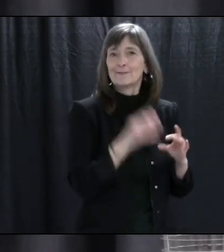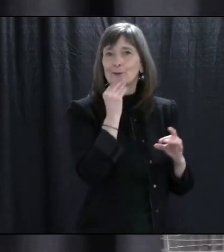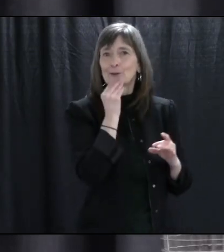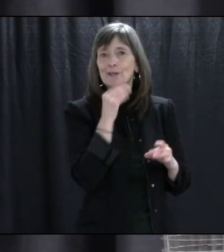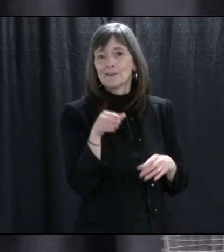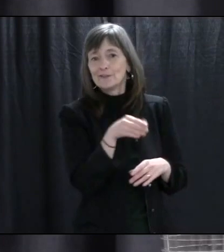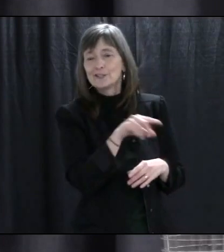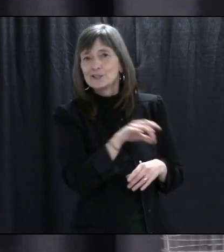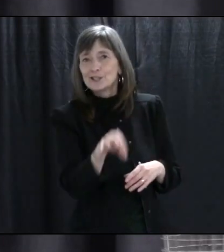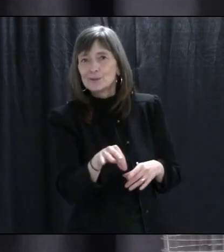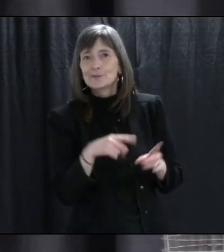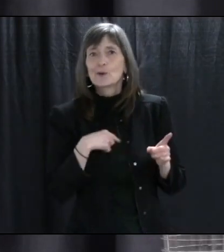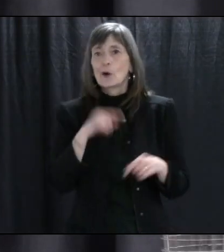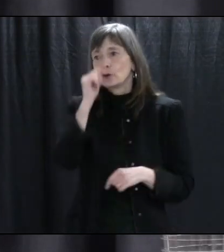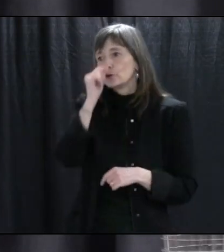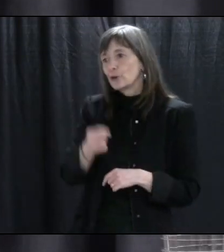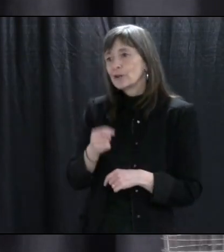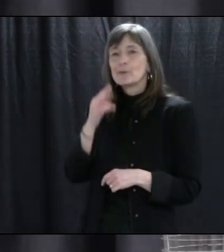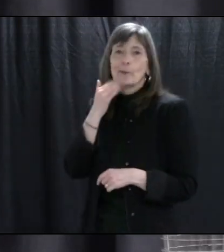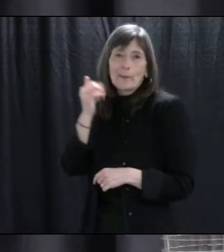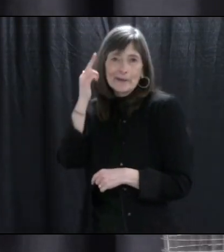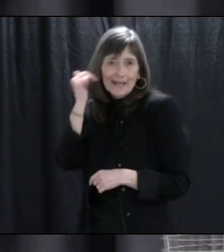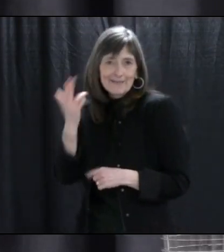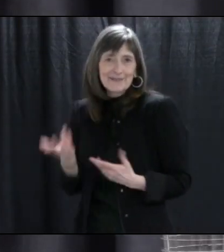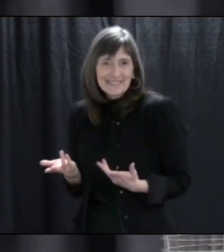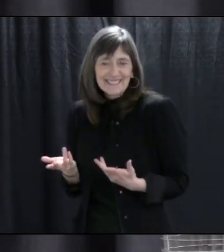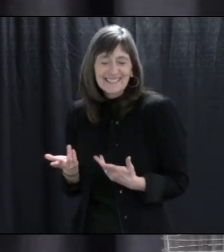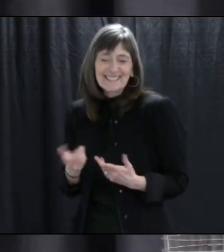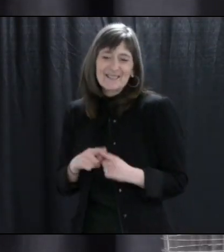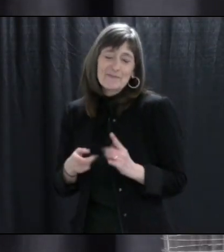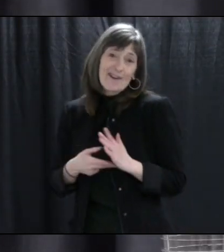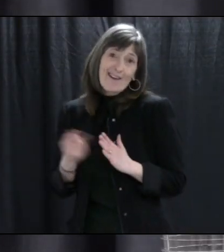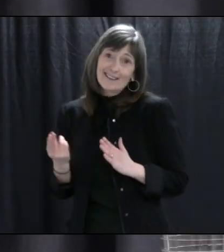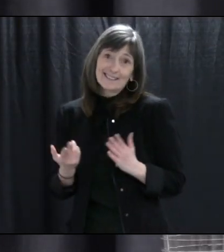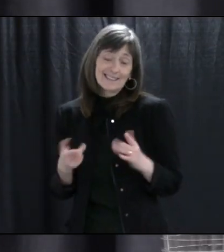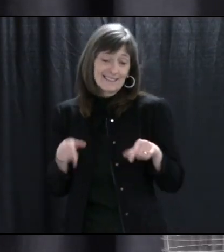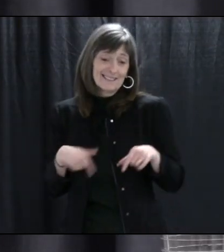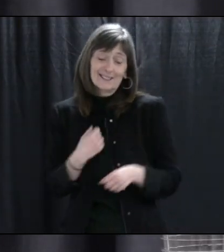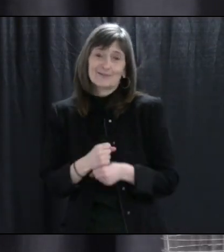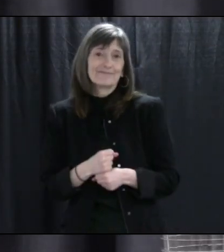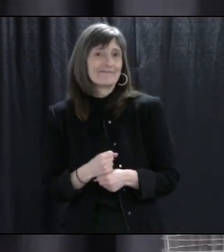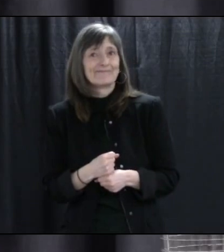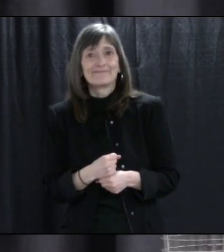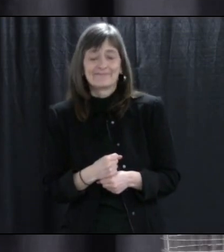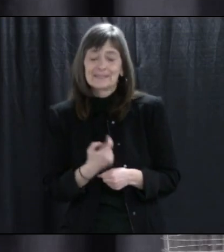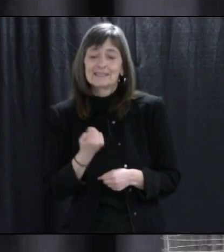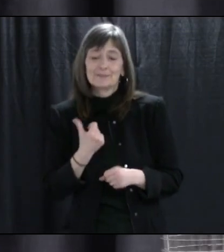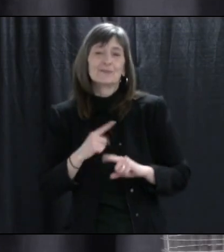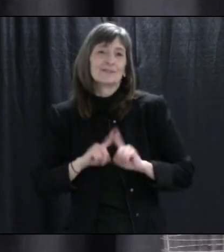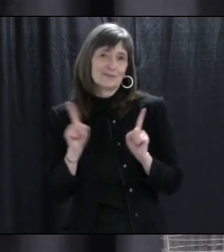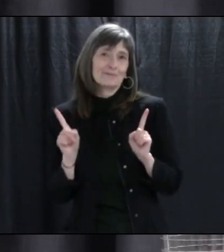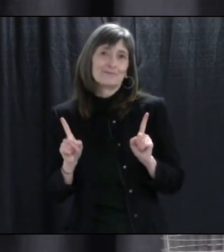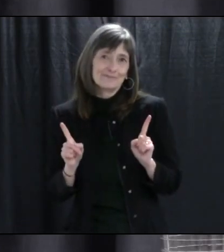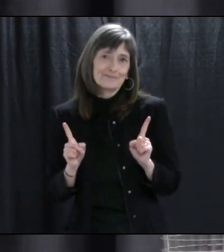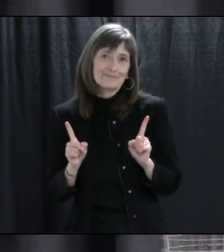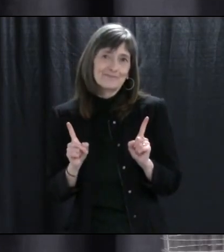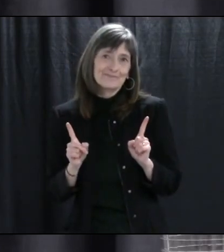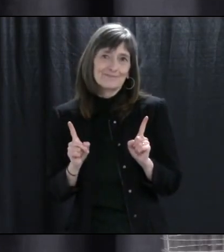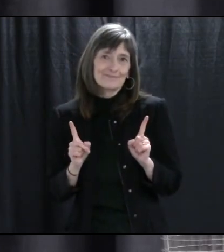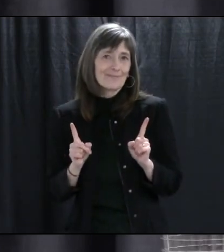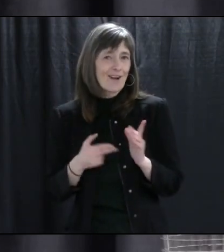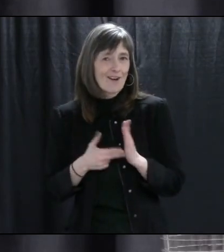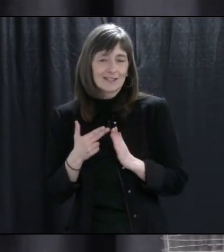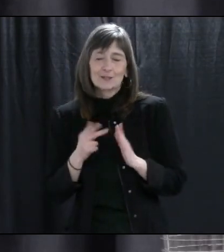chips, or it's turkey at Nanny and Pop's. But really and honestly, this year we need to do things differently. We really